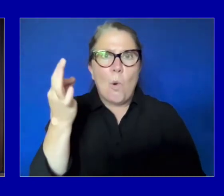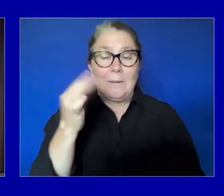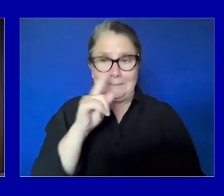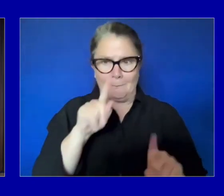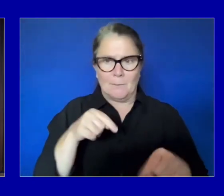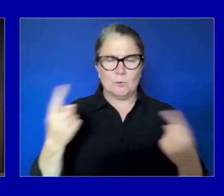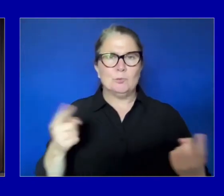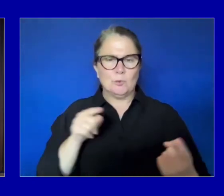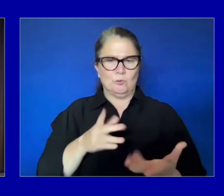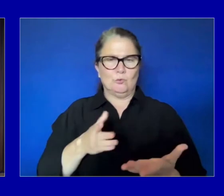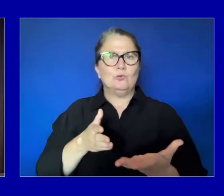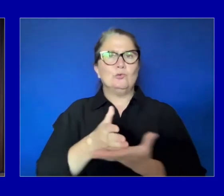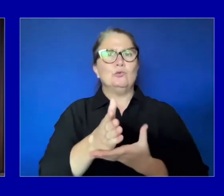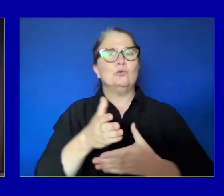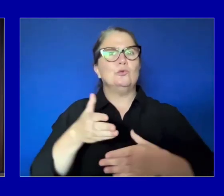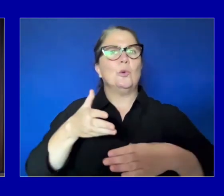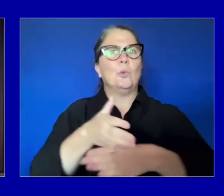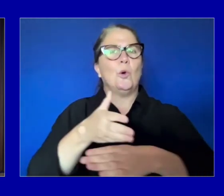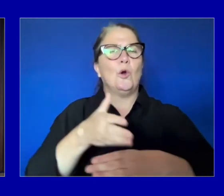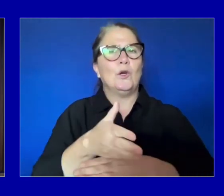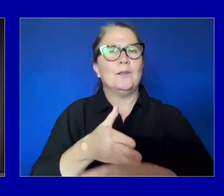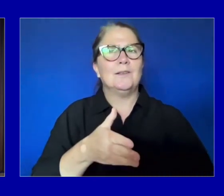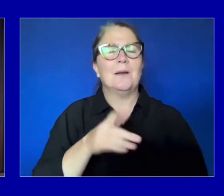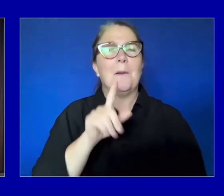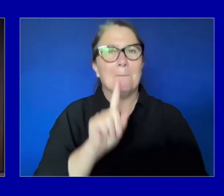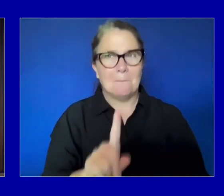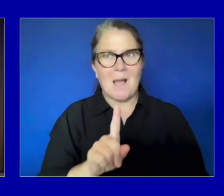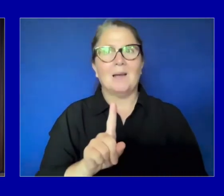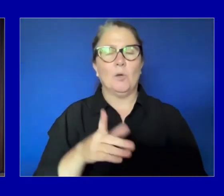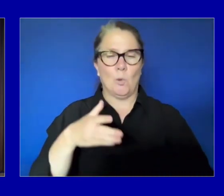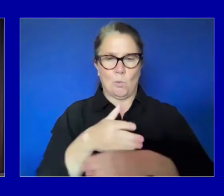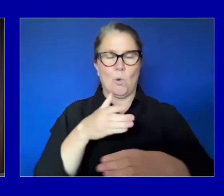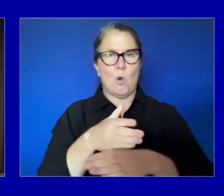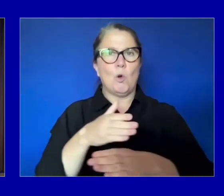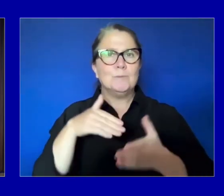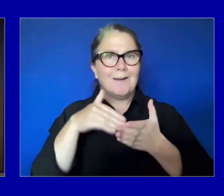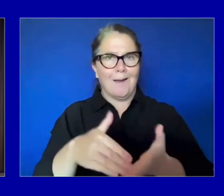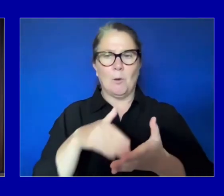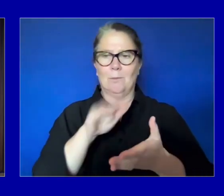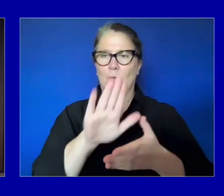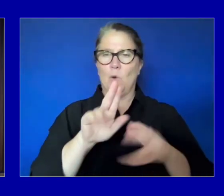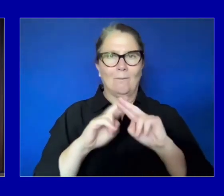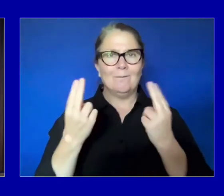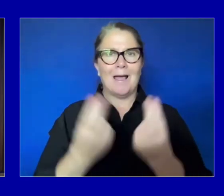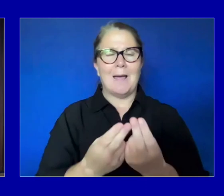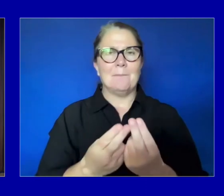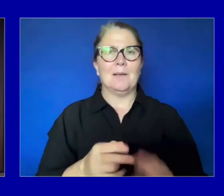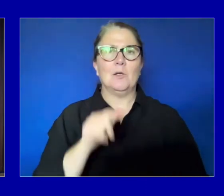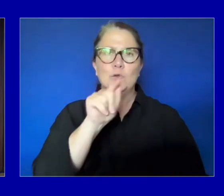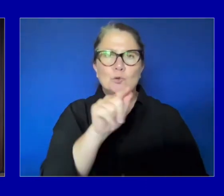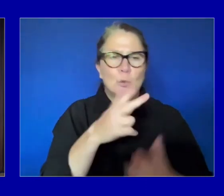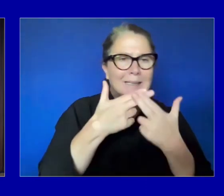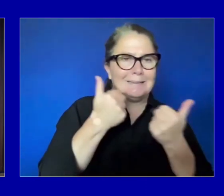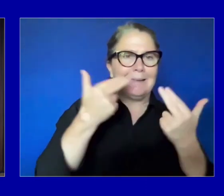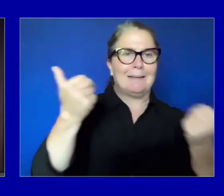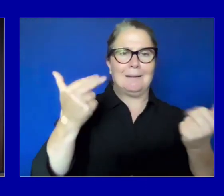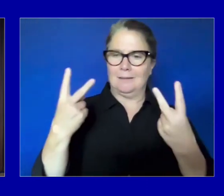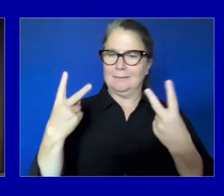Um, but it's also work for your family. You're getting food for your family. You're singing and dancing with your family.